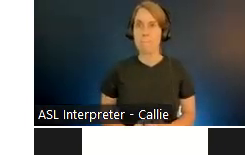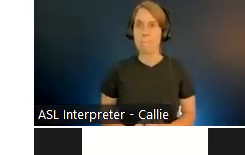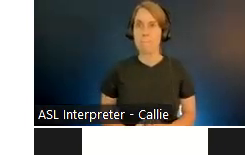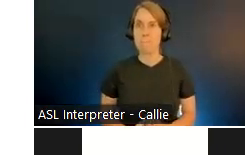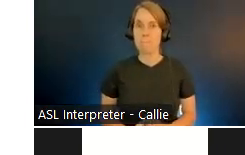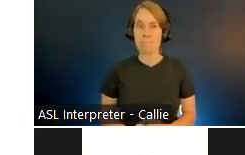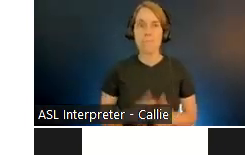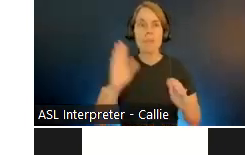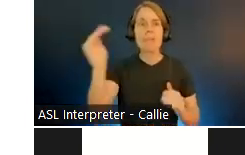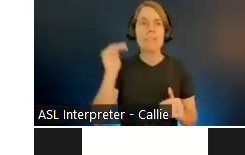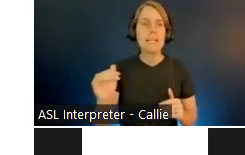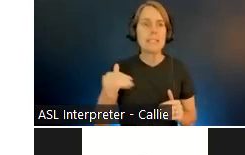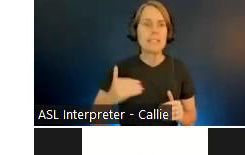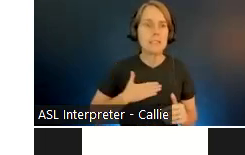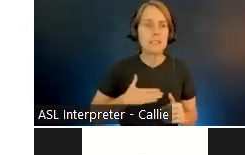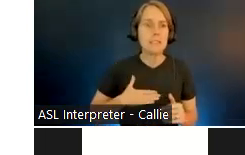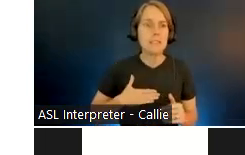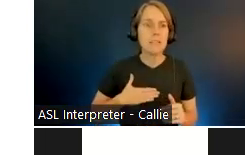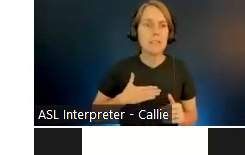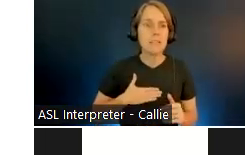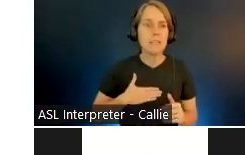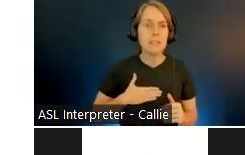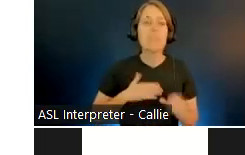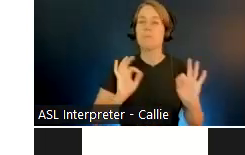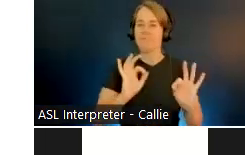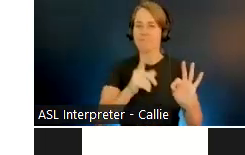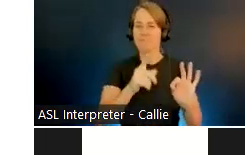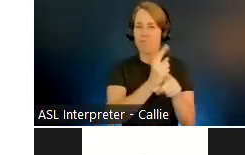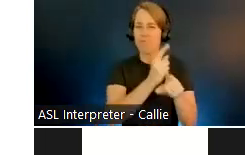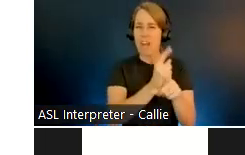I'm sorry, next slide, please. There we go.